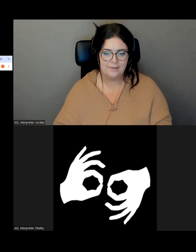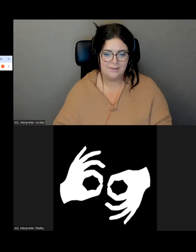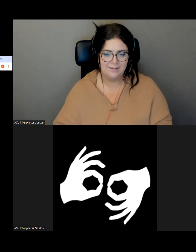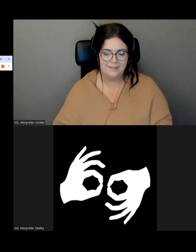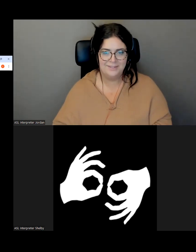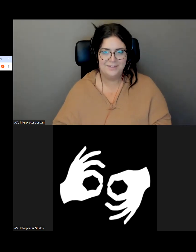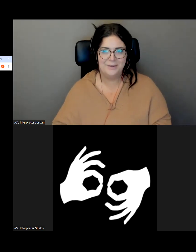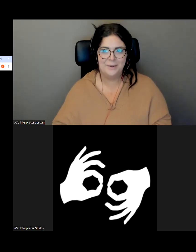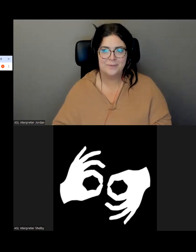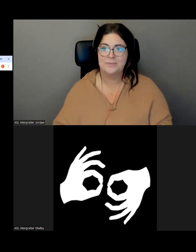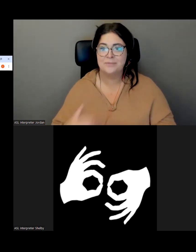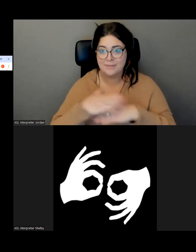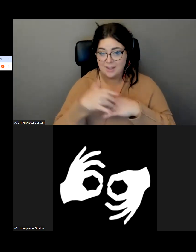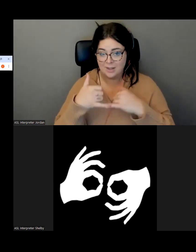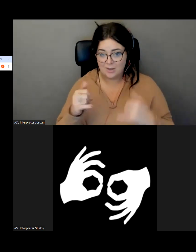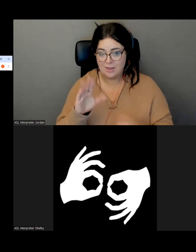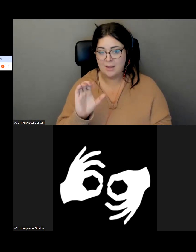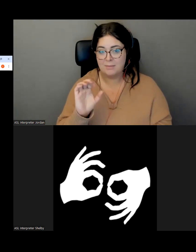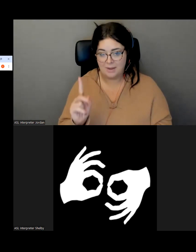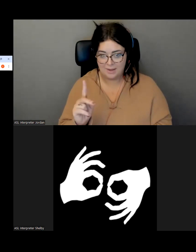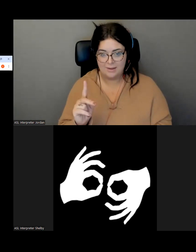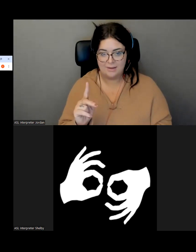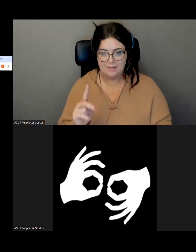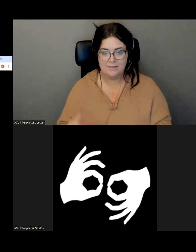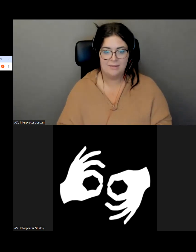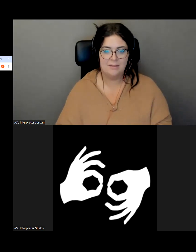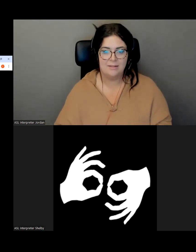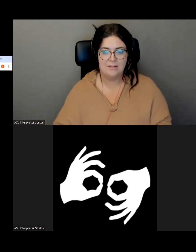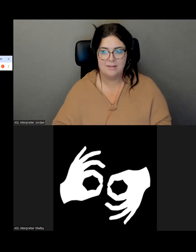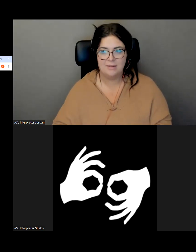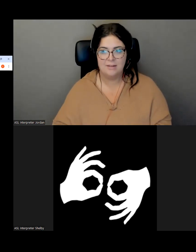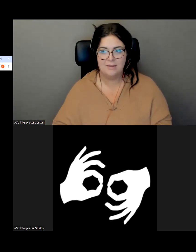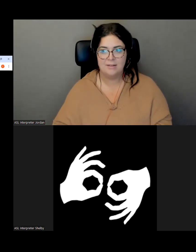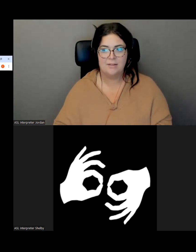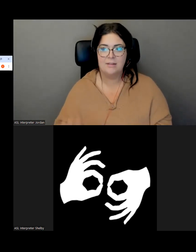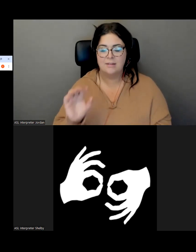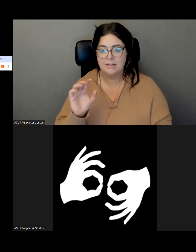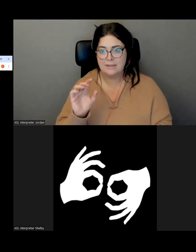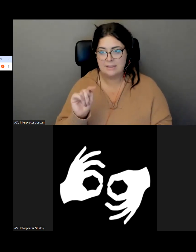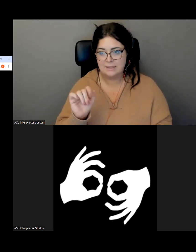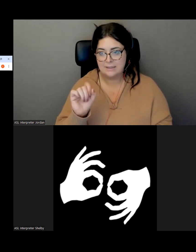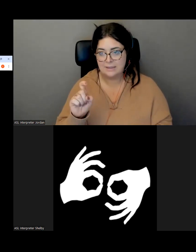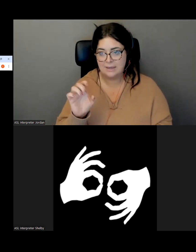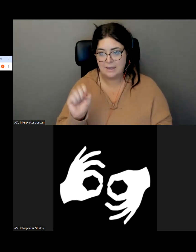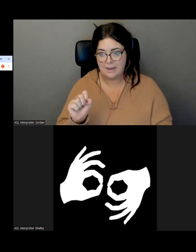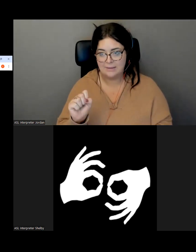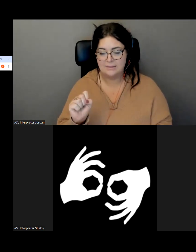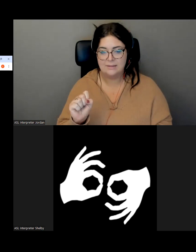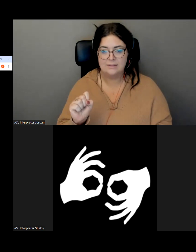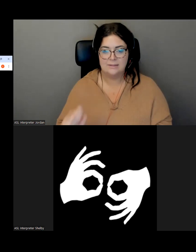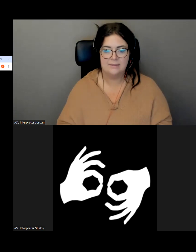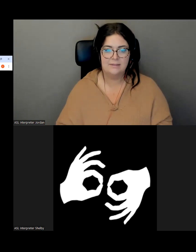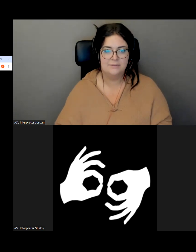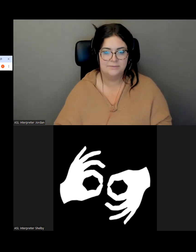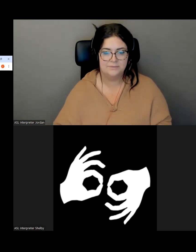Online banking is another one, guys. Yeah, online banking, even doing like your taxes online, there's different types of platforms that you can use to